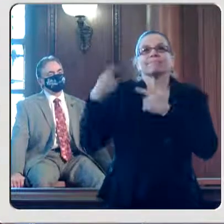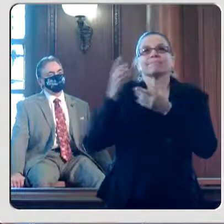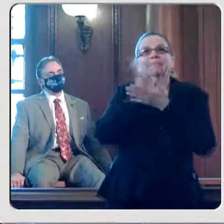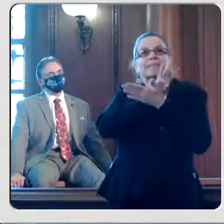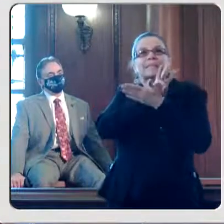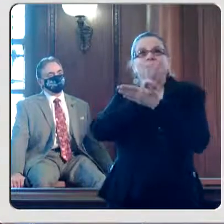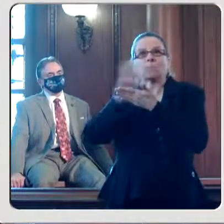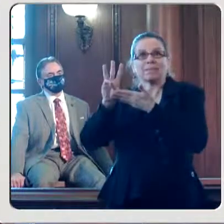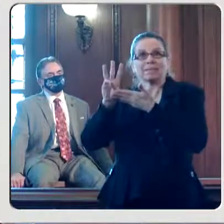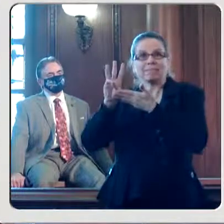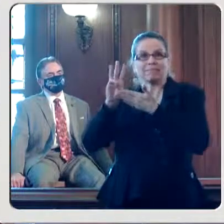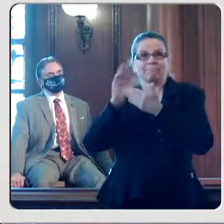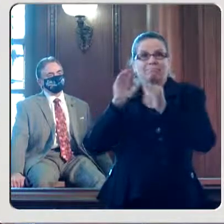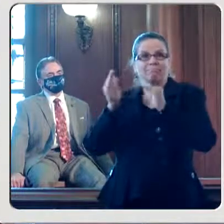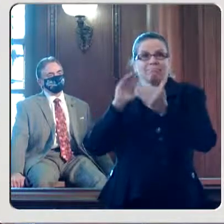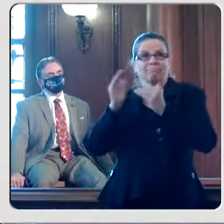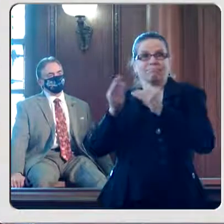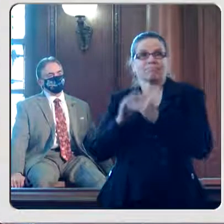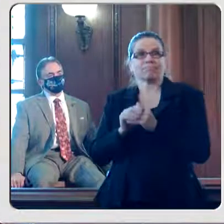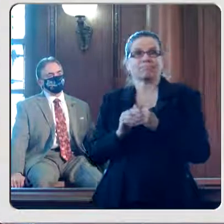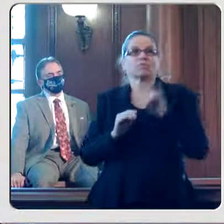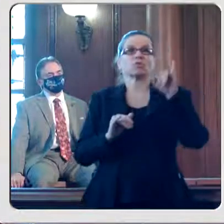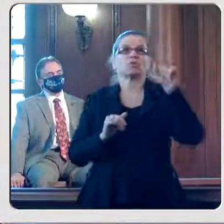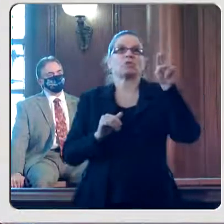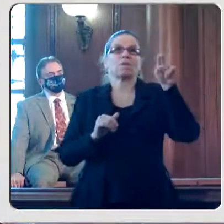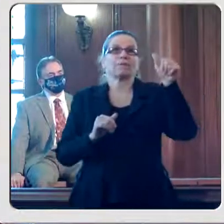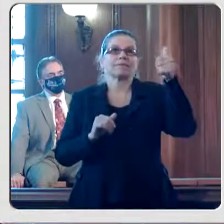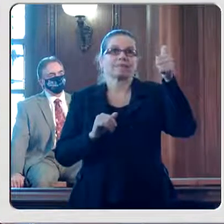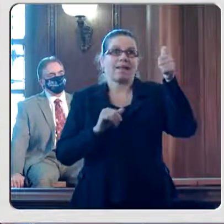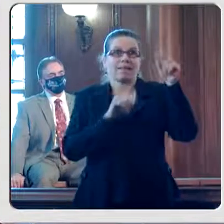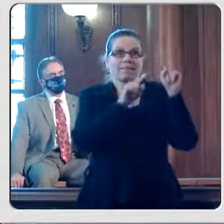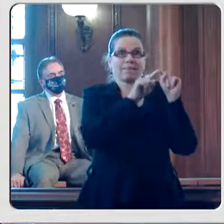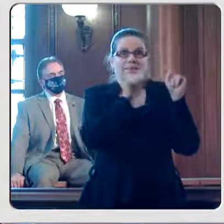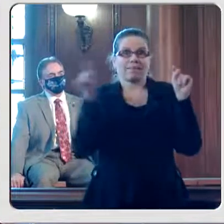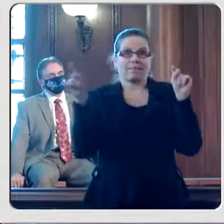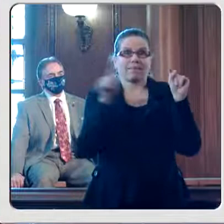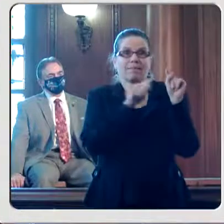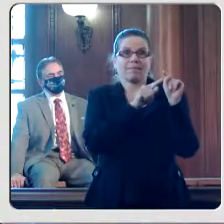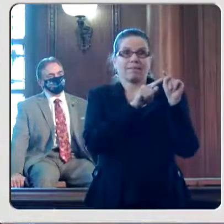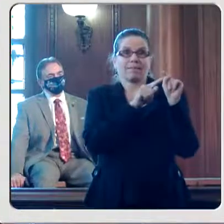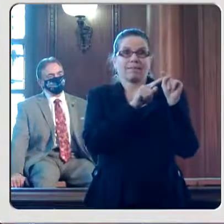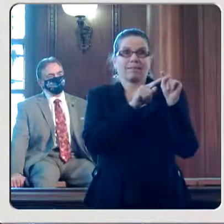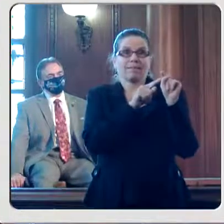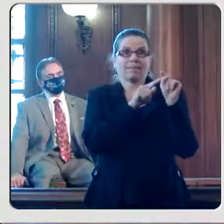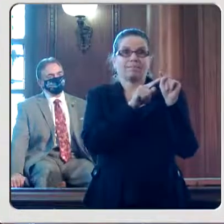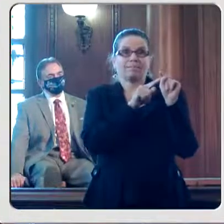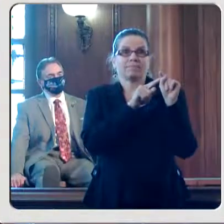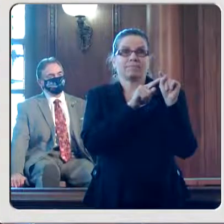week of January 10th. Compared to the prior week, which was